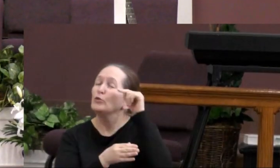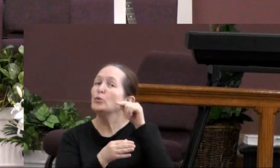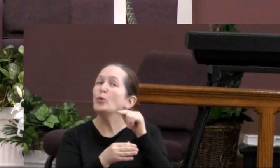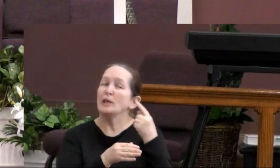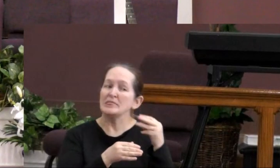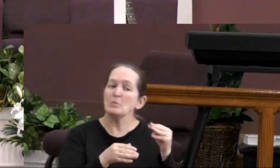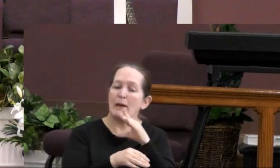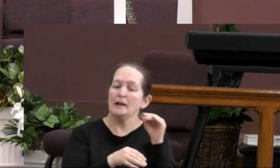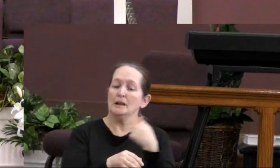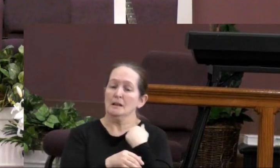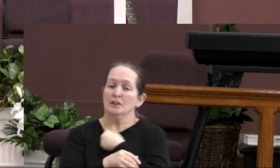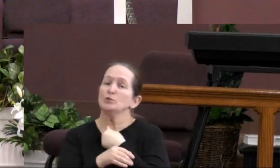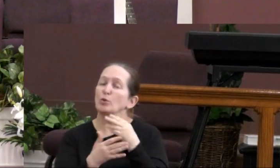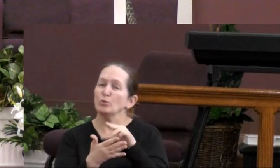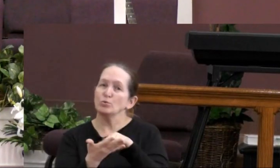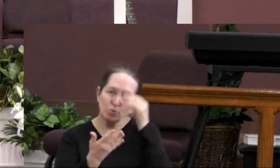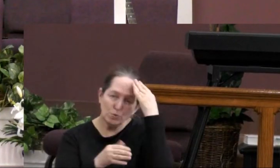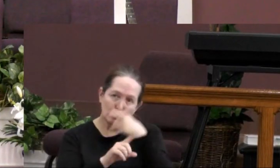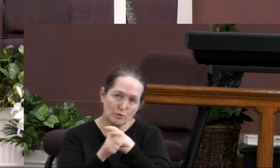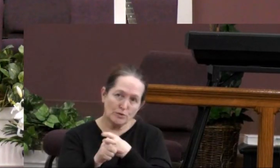us to learn from.